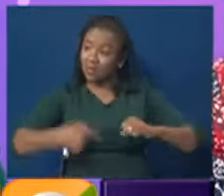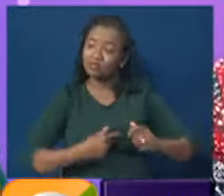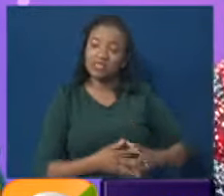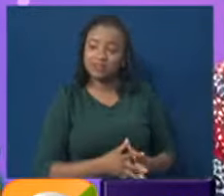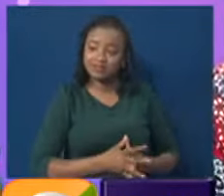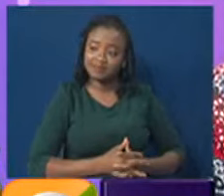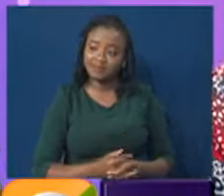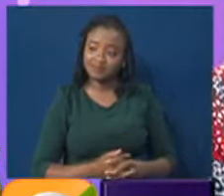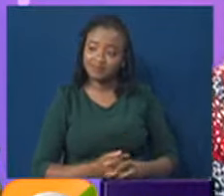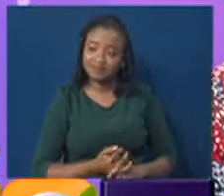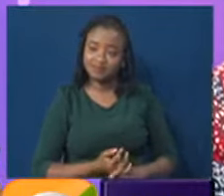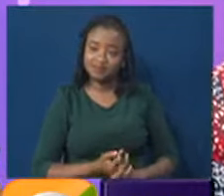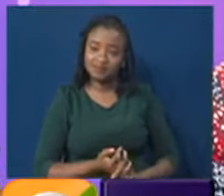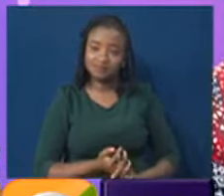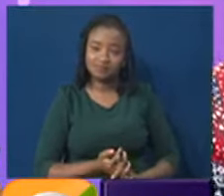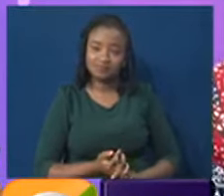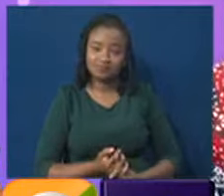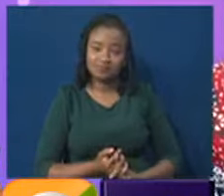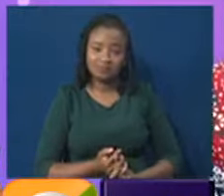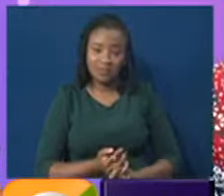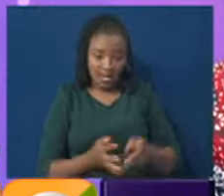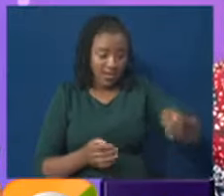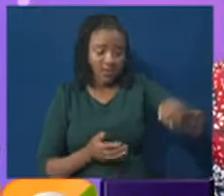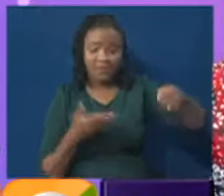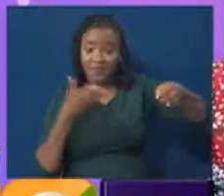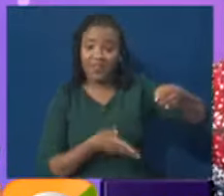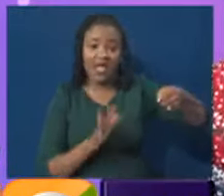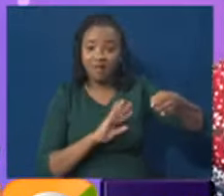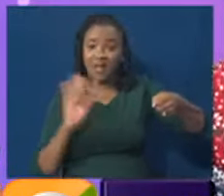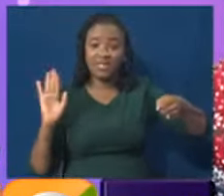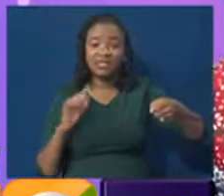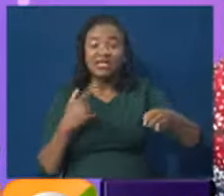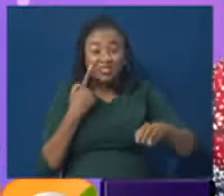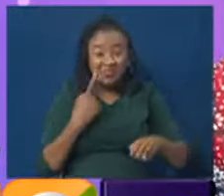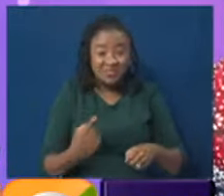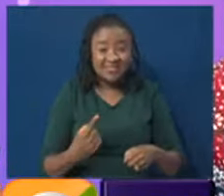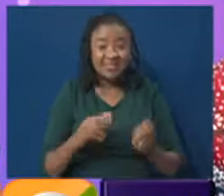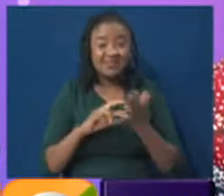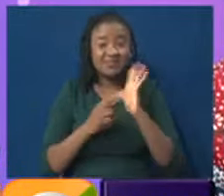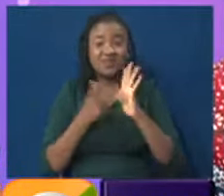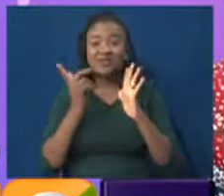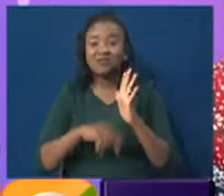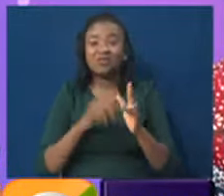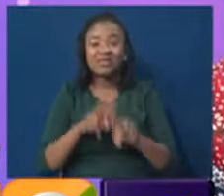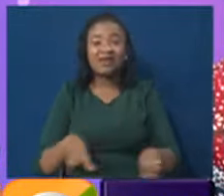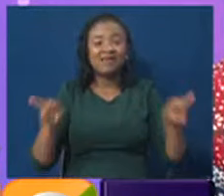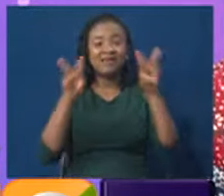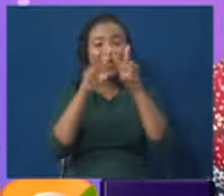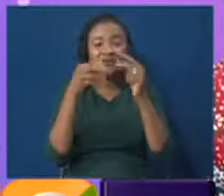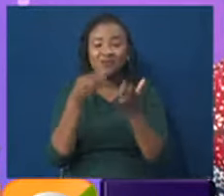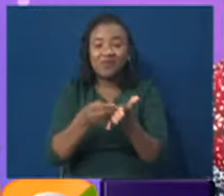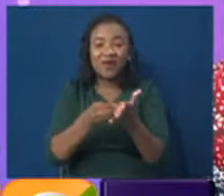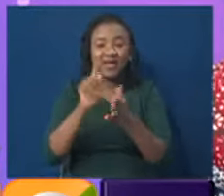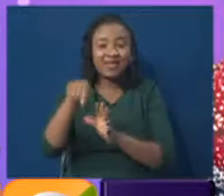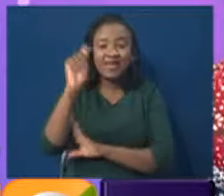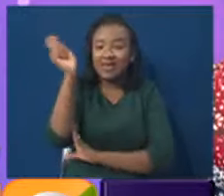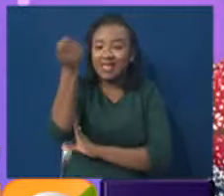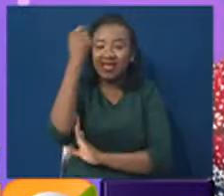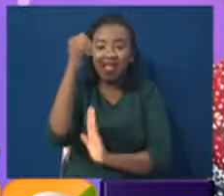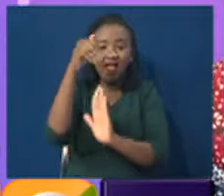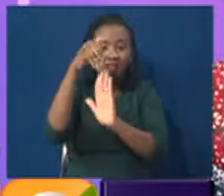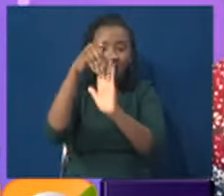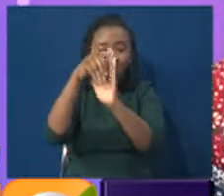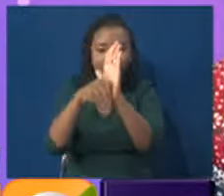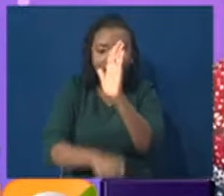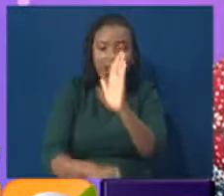6,000. And this is all I'm carrying. So that is really what Kenyans are talking about. The other thing that obviously is